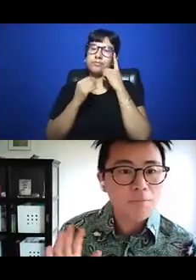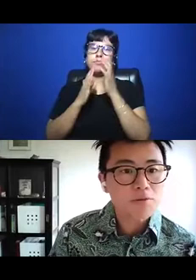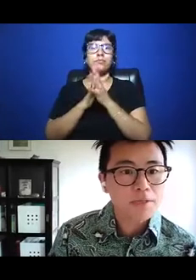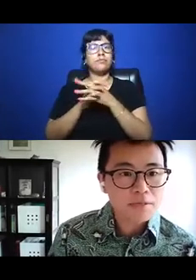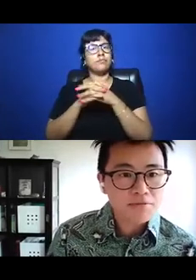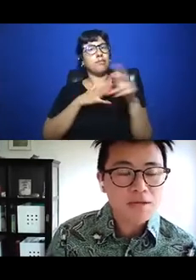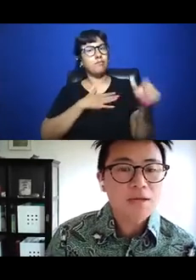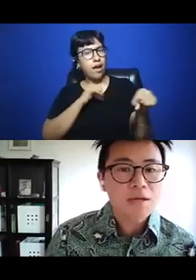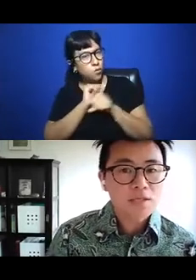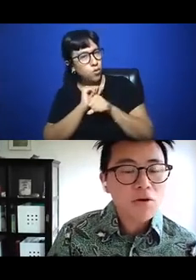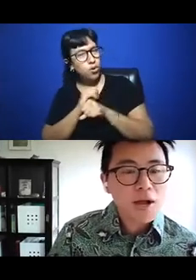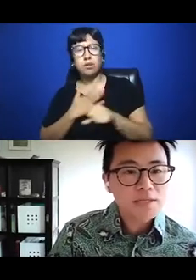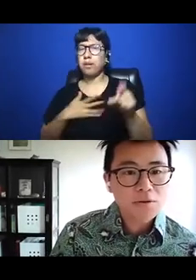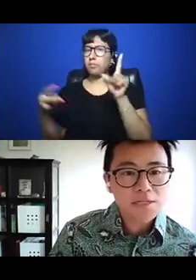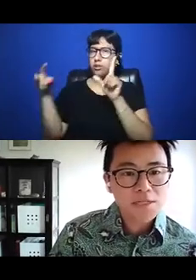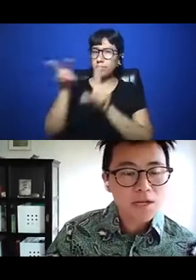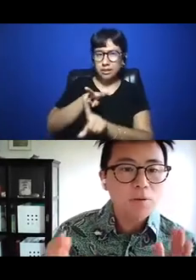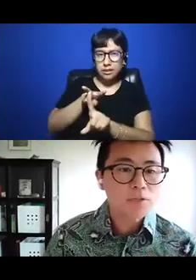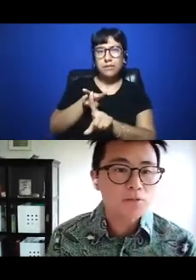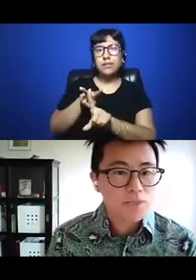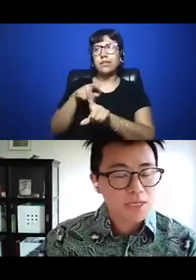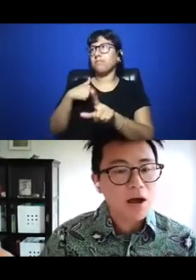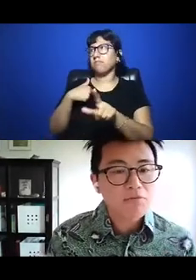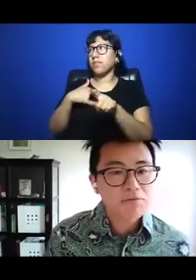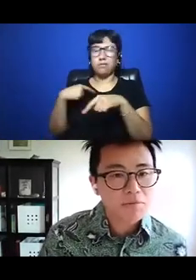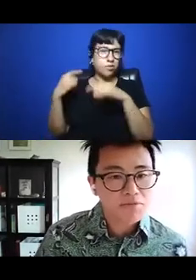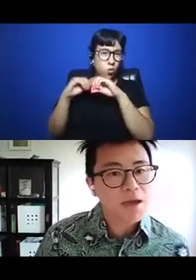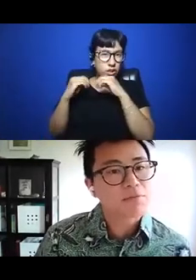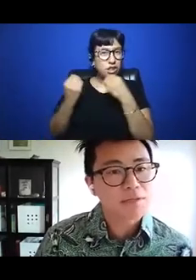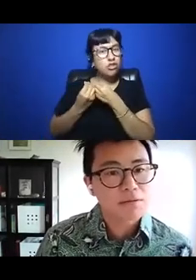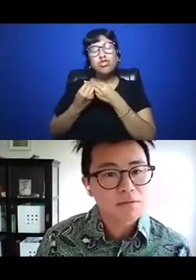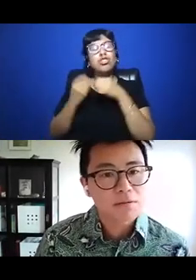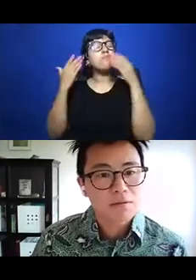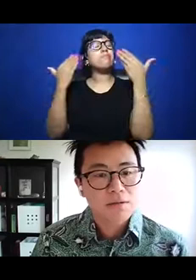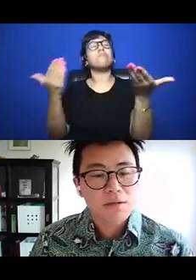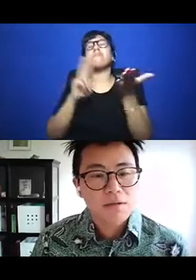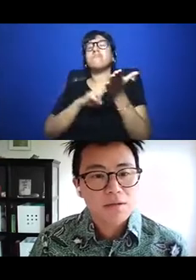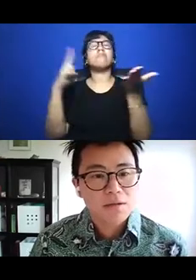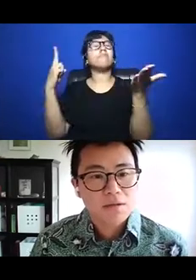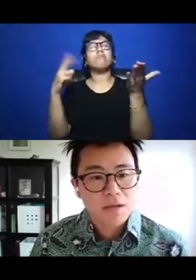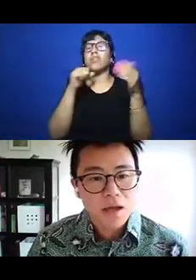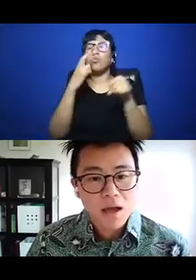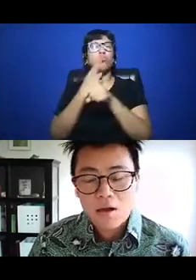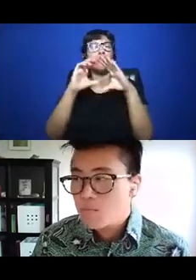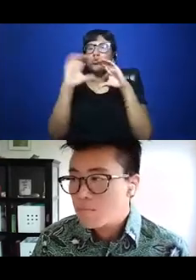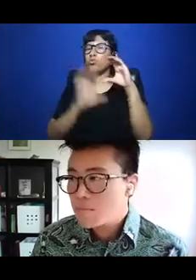and my perspective. And so as an organization, I would choose to get off of Zoom for that reason.